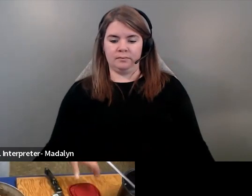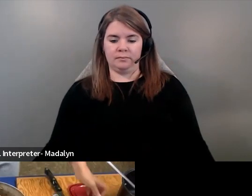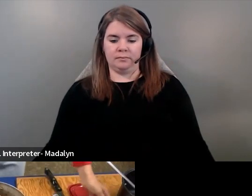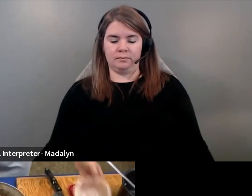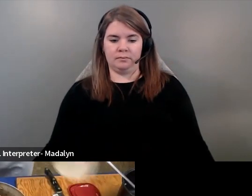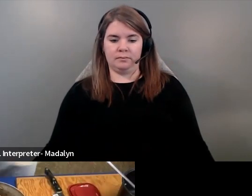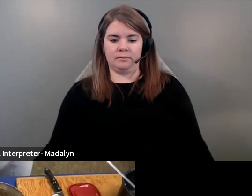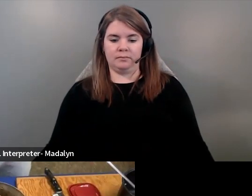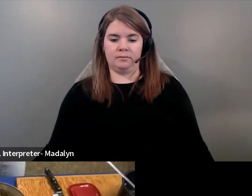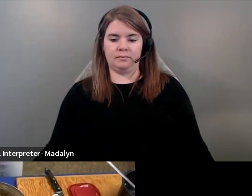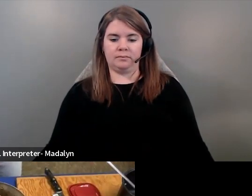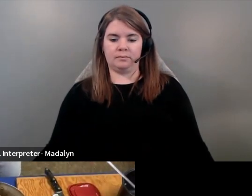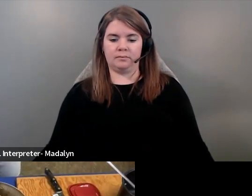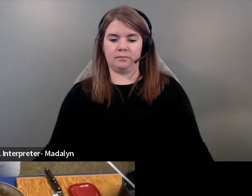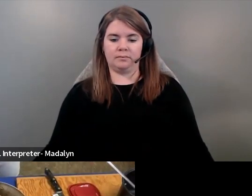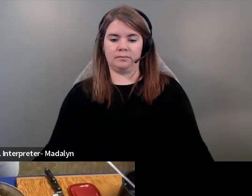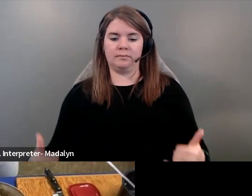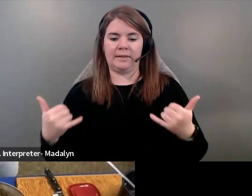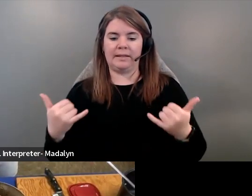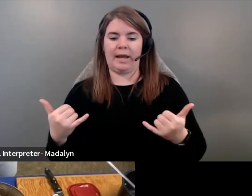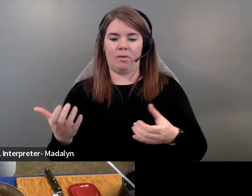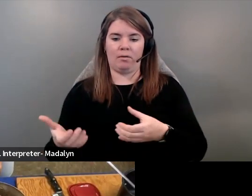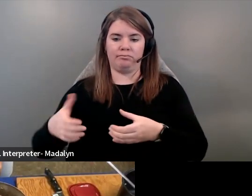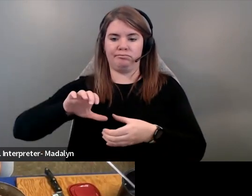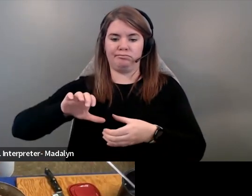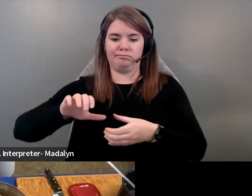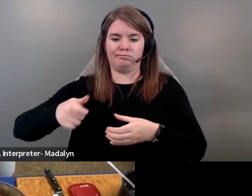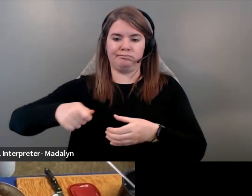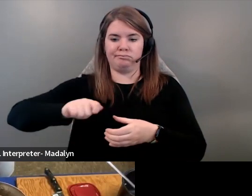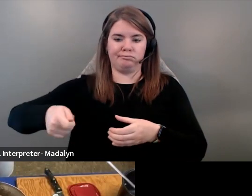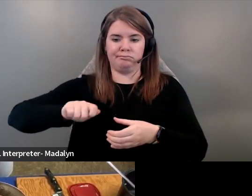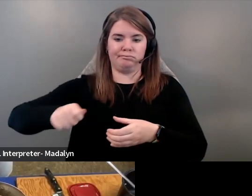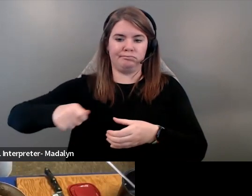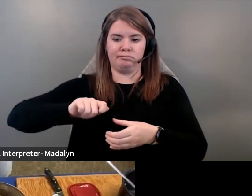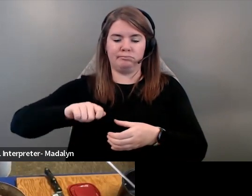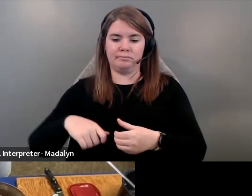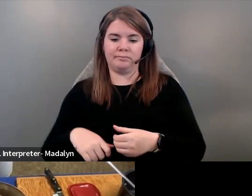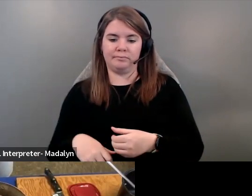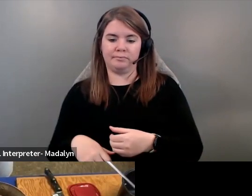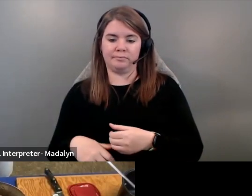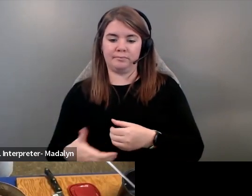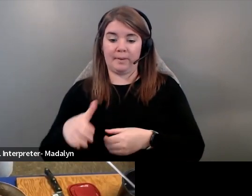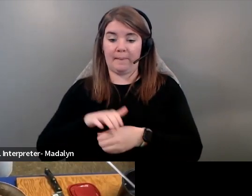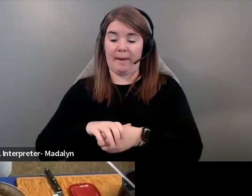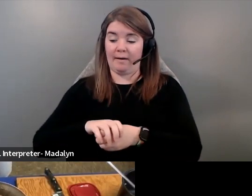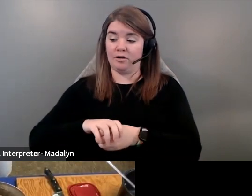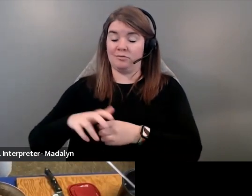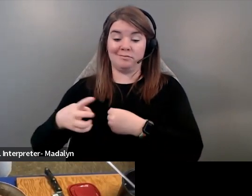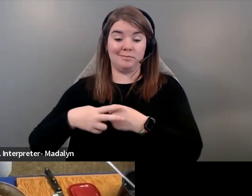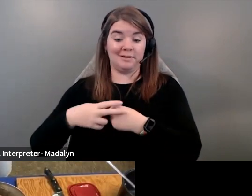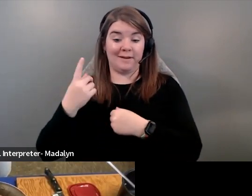Okay, now I'll put it in my Tupperware, package these up and save them for later.